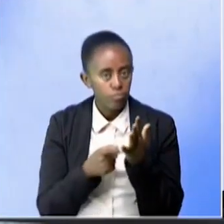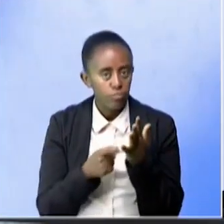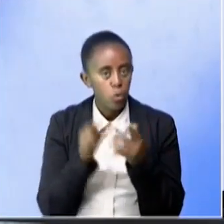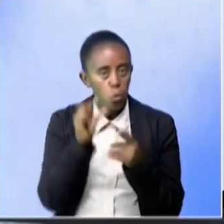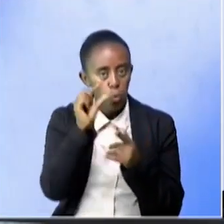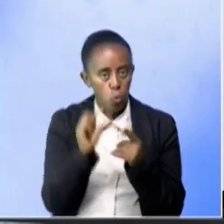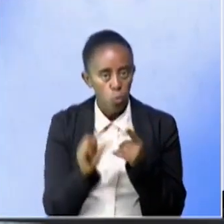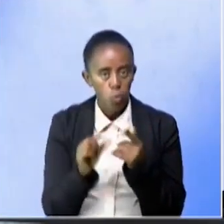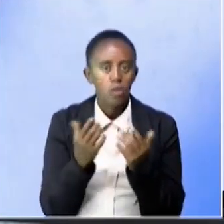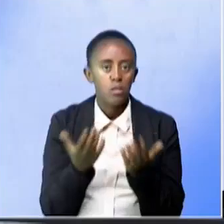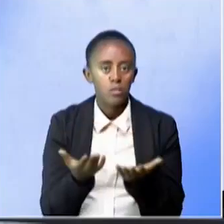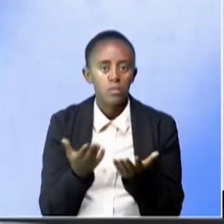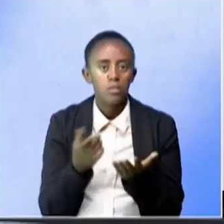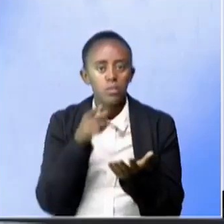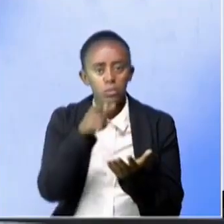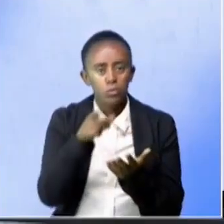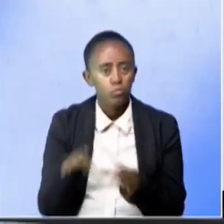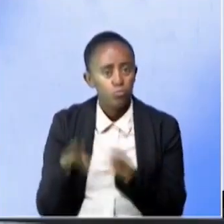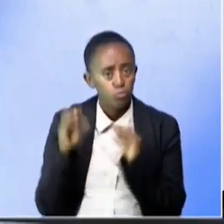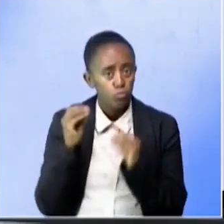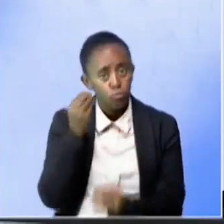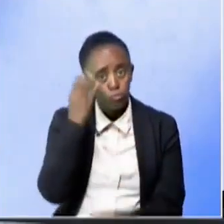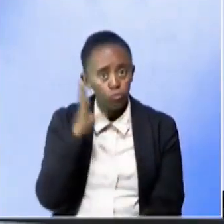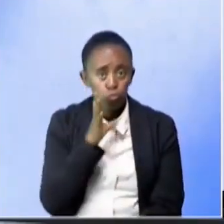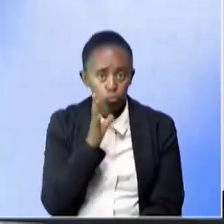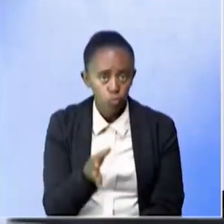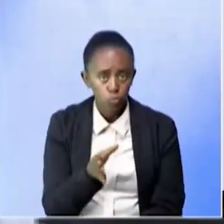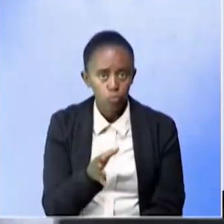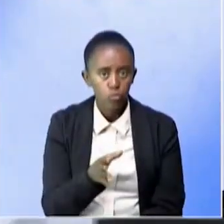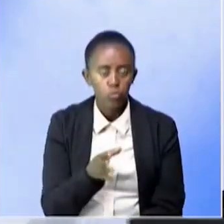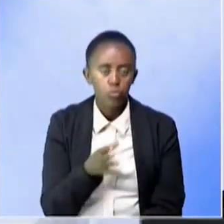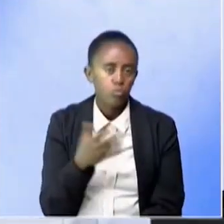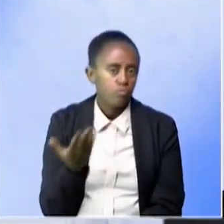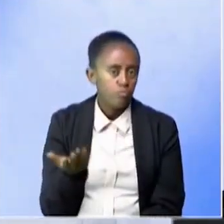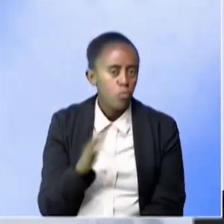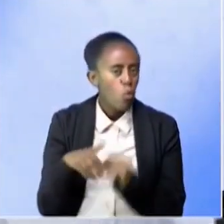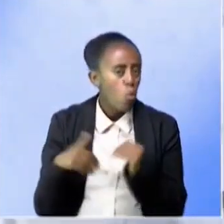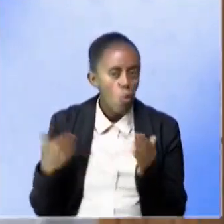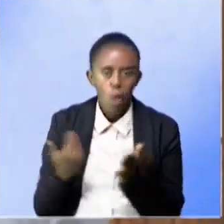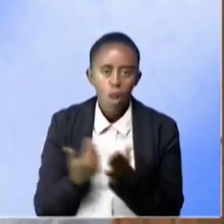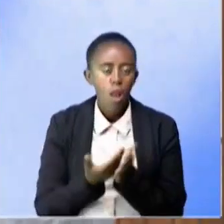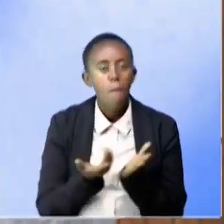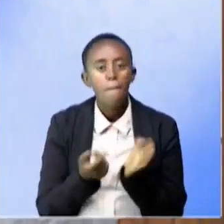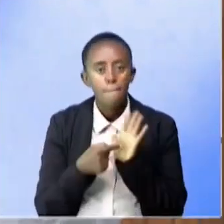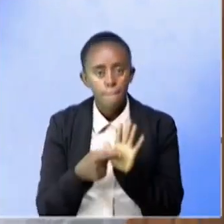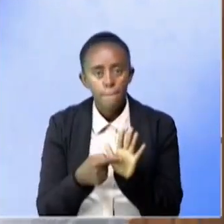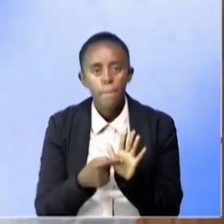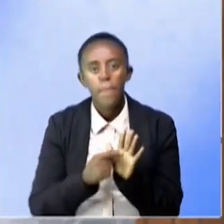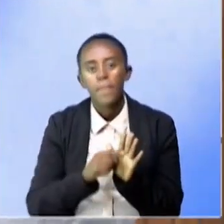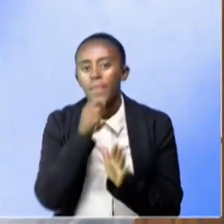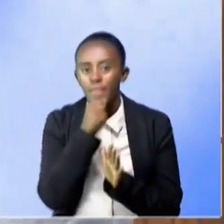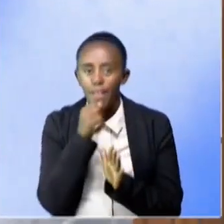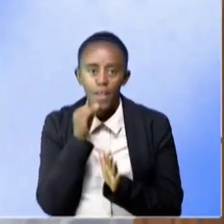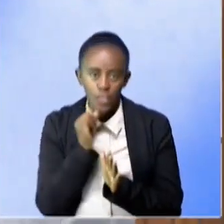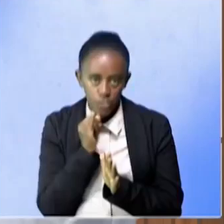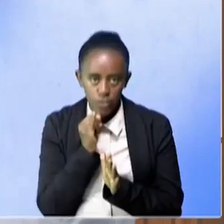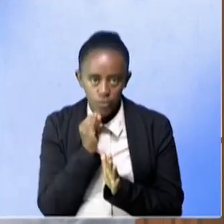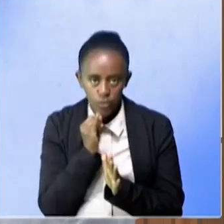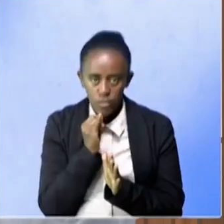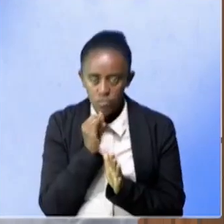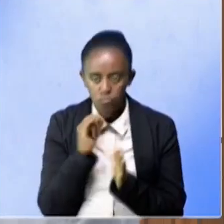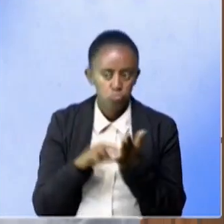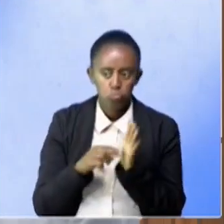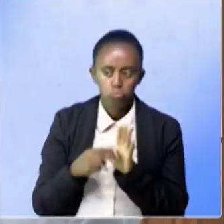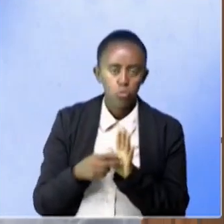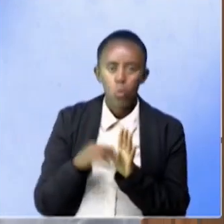sentence, students, don't forget that. No doubt at all, they are all belonging to the adjectives. But we don't mean that they